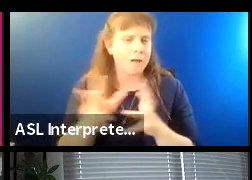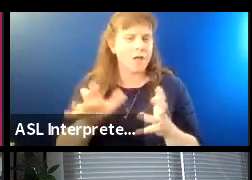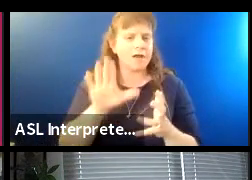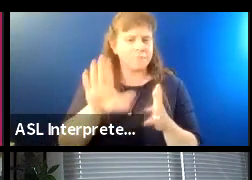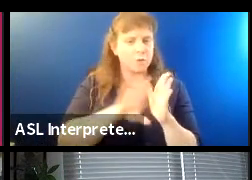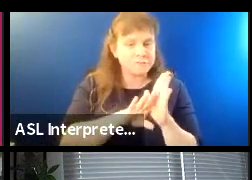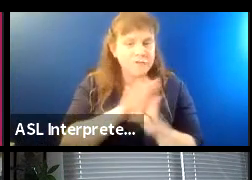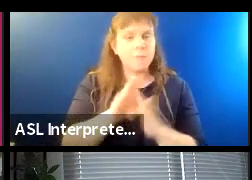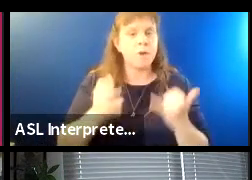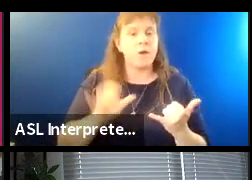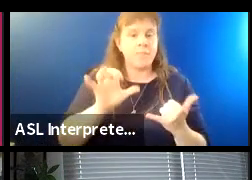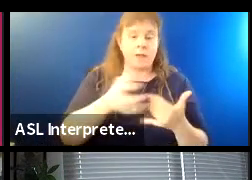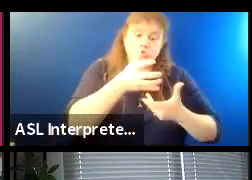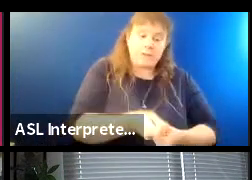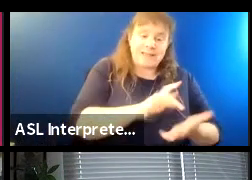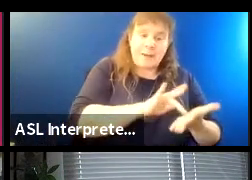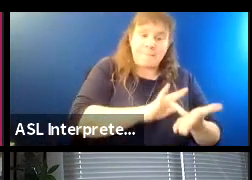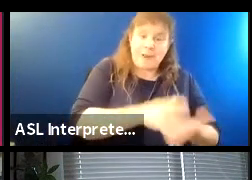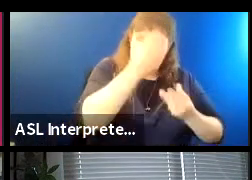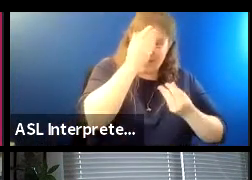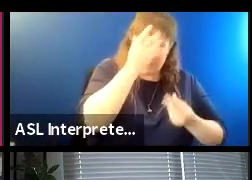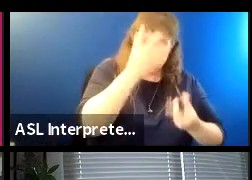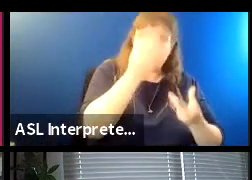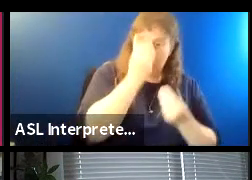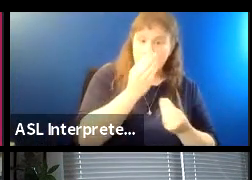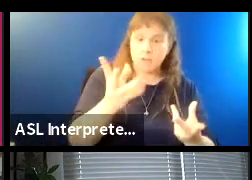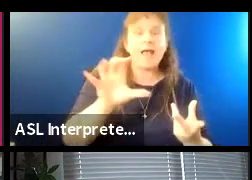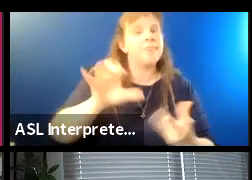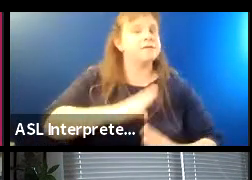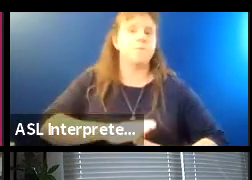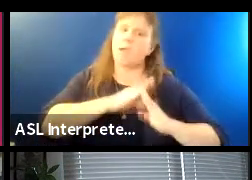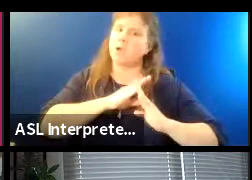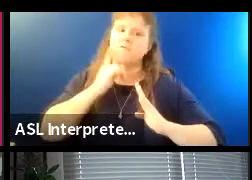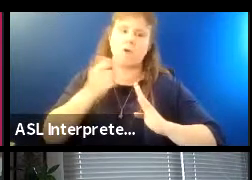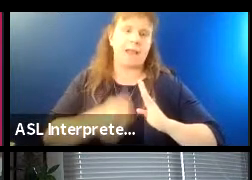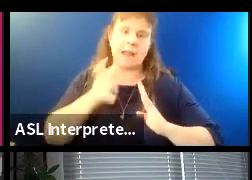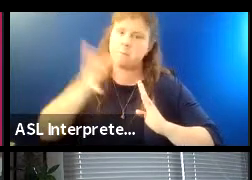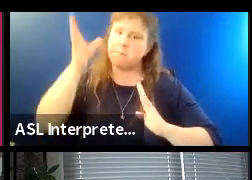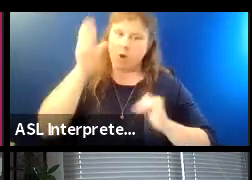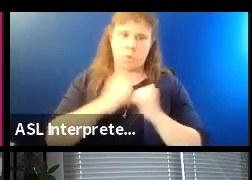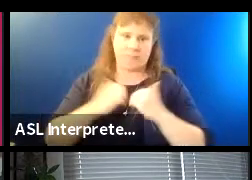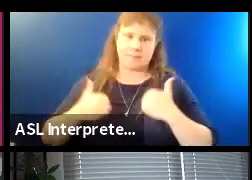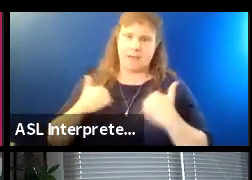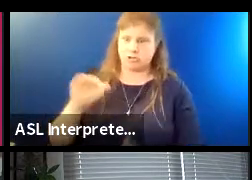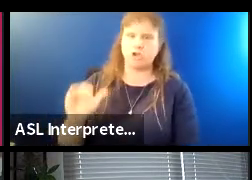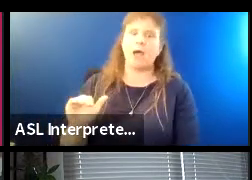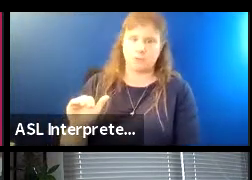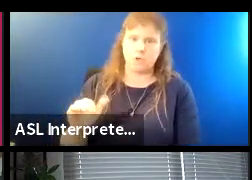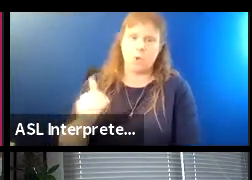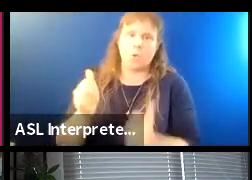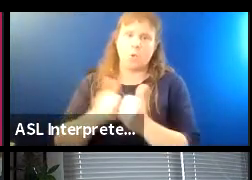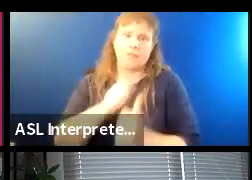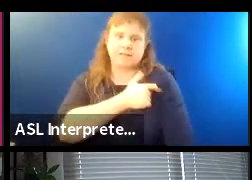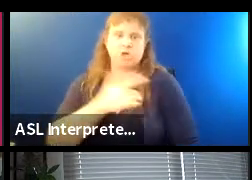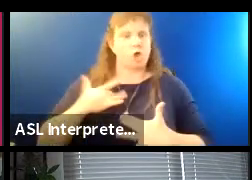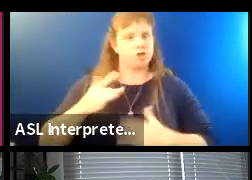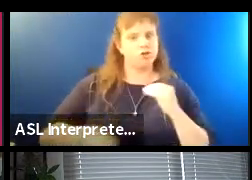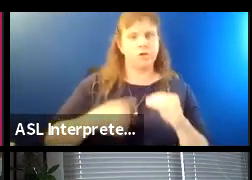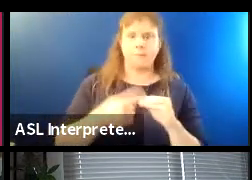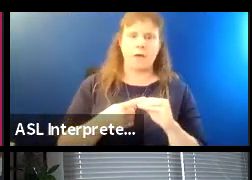there as well, because that will be the barrier for any parent with a young child to move, you know, toward vaccination.